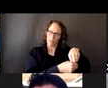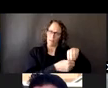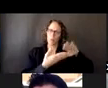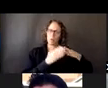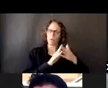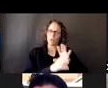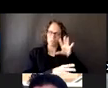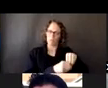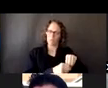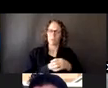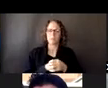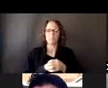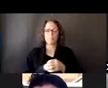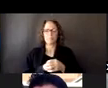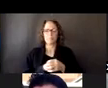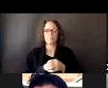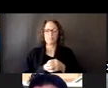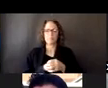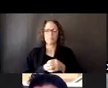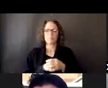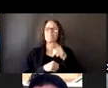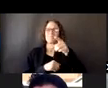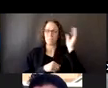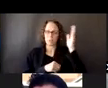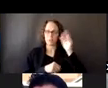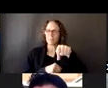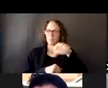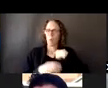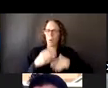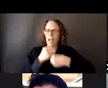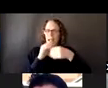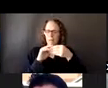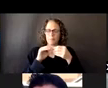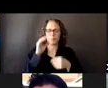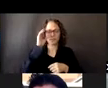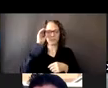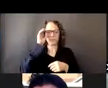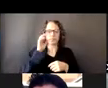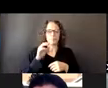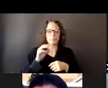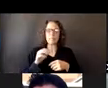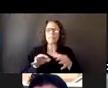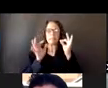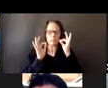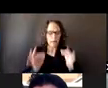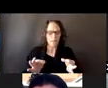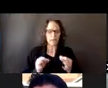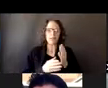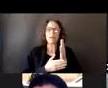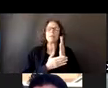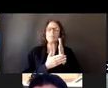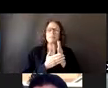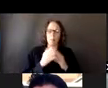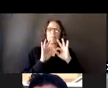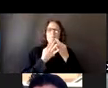And I should say one more thing. There were certainly a lot of families and individuals who came back after